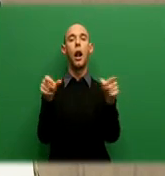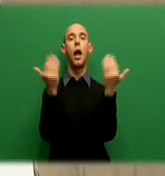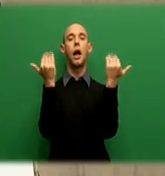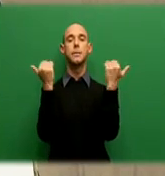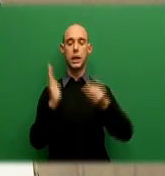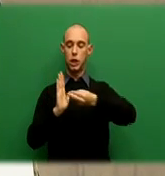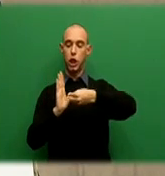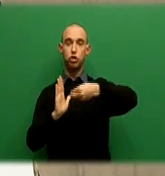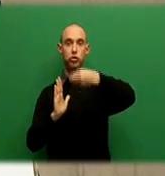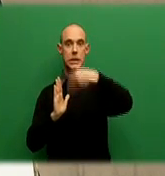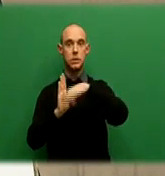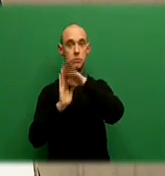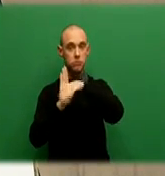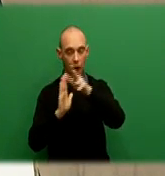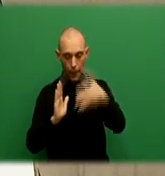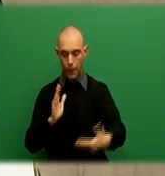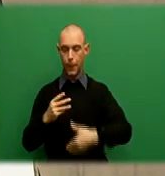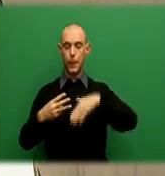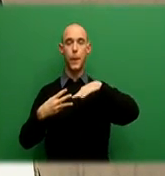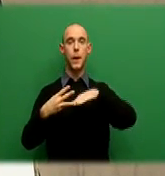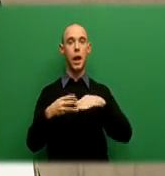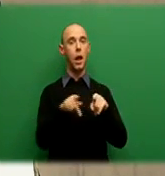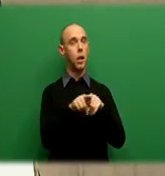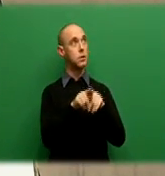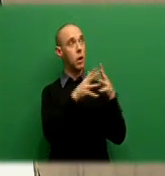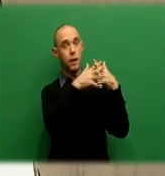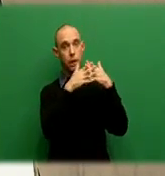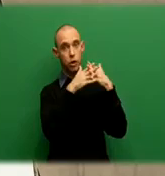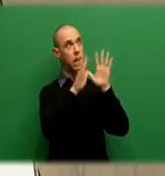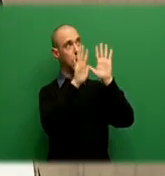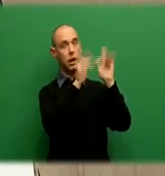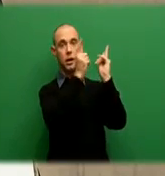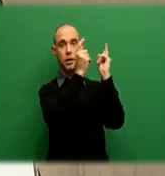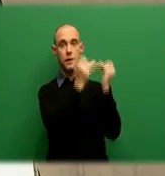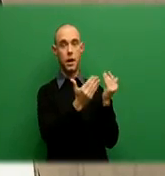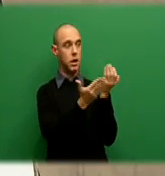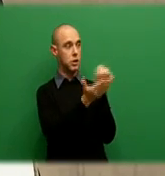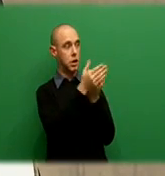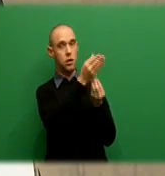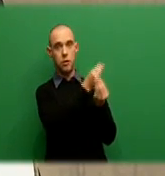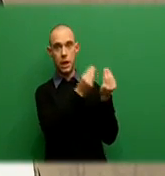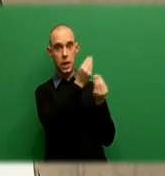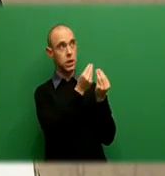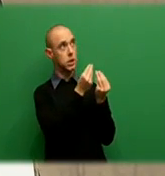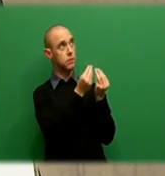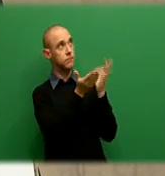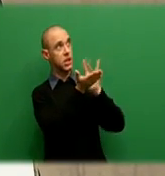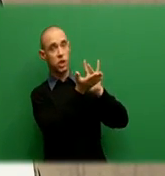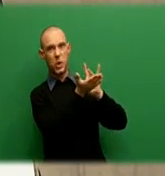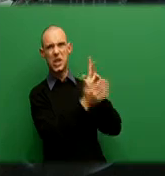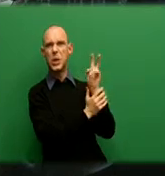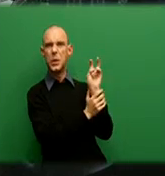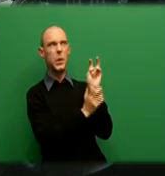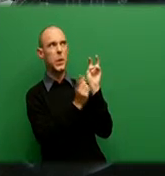interest rates normalization in the US that has occasioned a changing pattern of capital